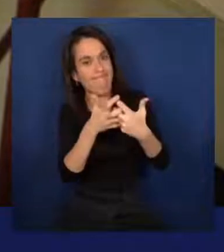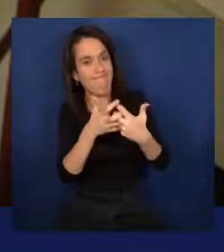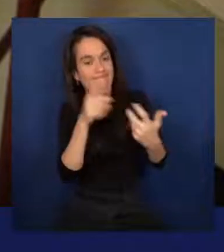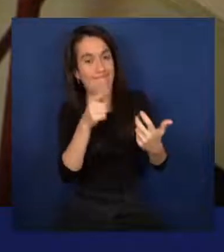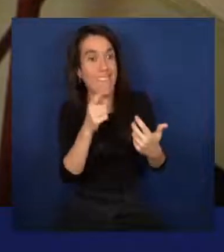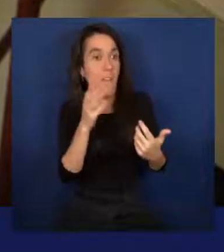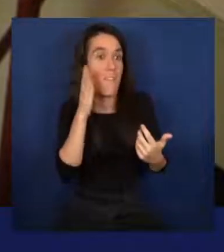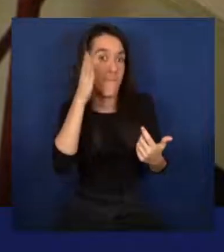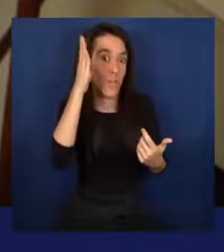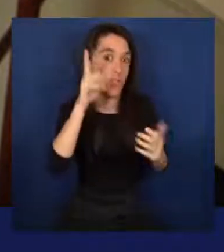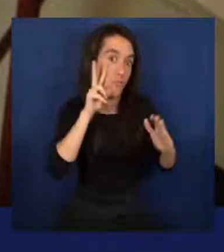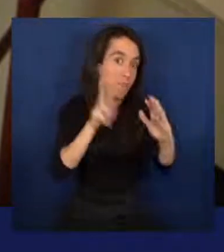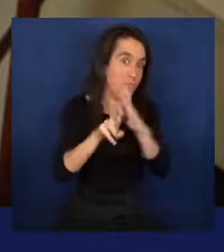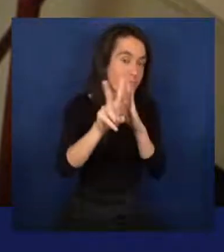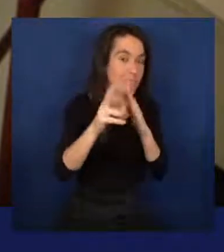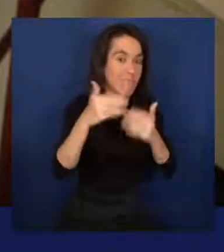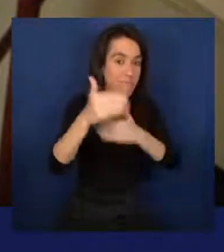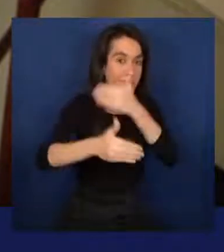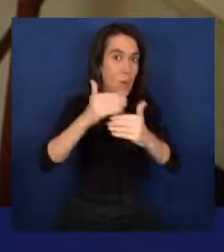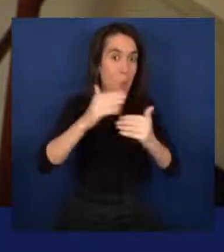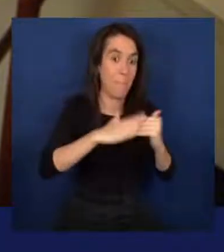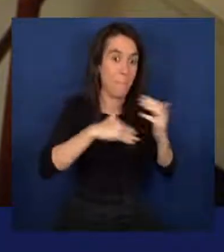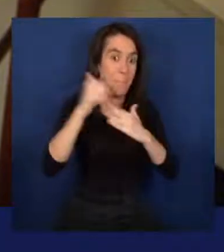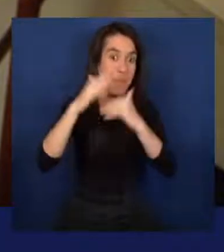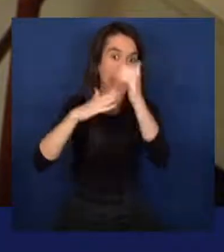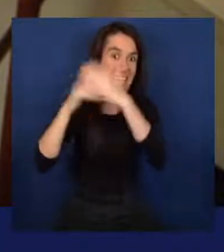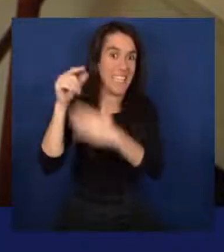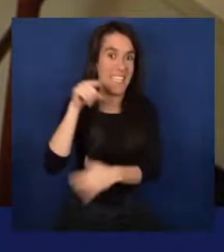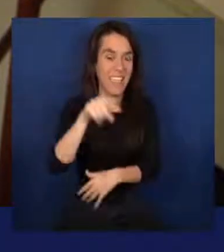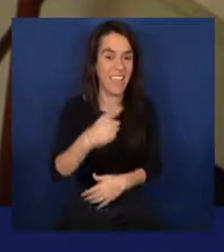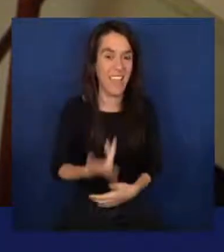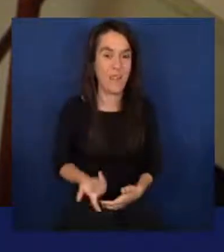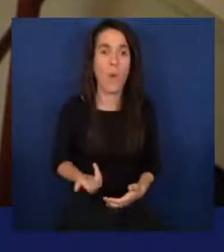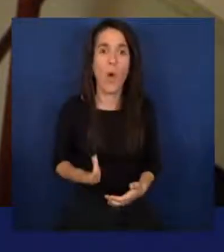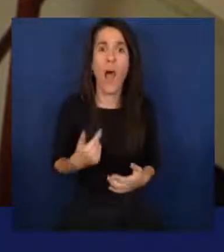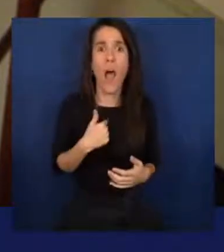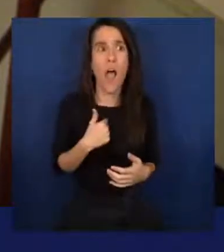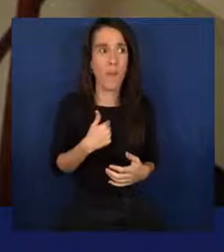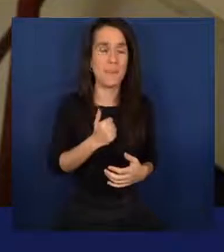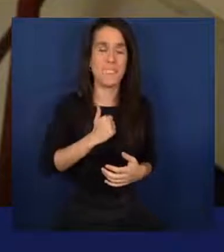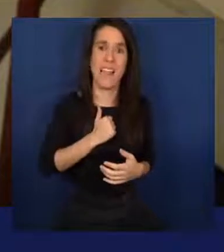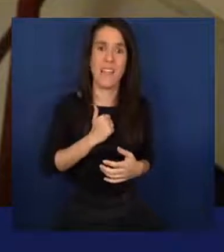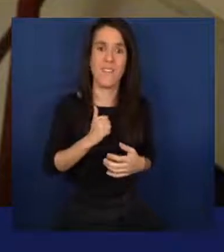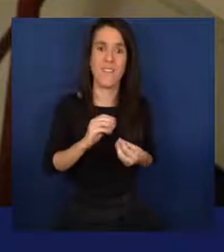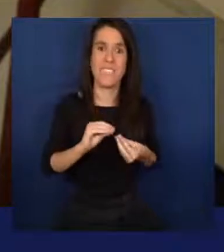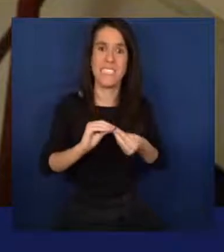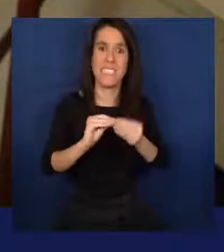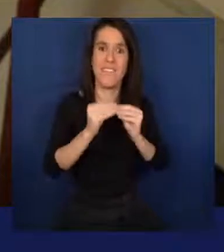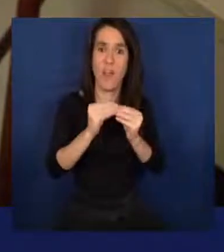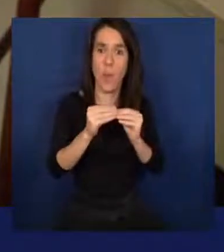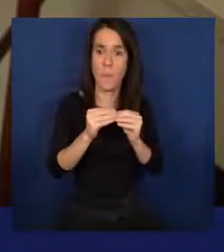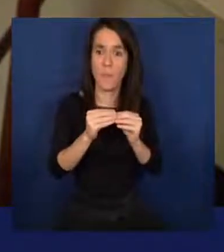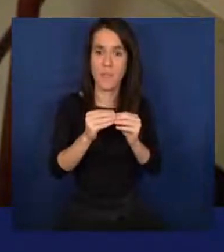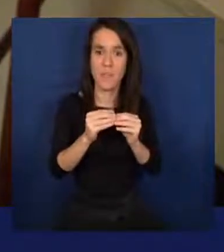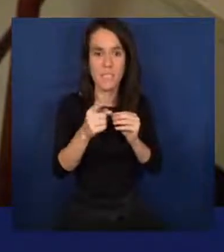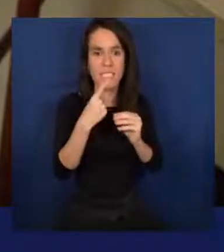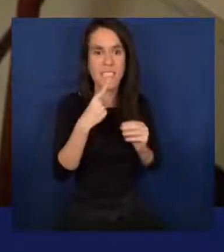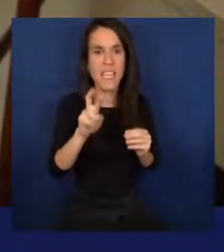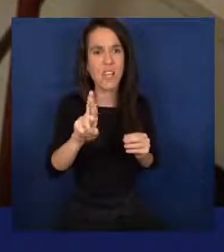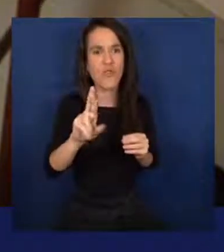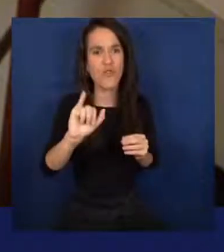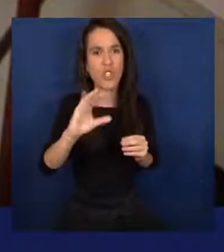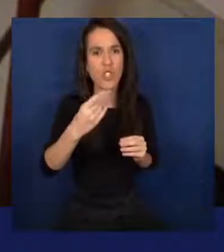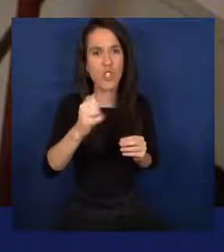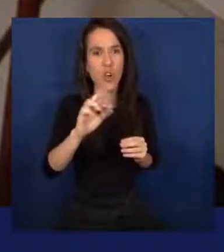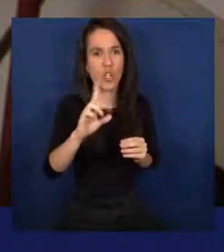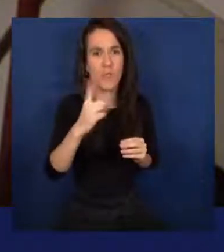will build upon that. But you have to be aware of that. As a developer, I think, you mentioned it, Richard, I think you always have to take your